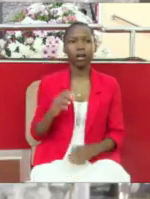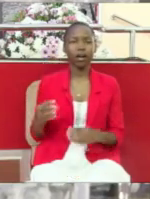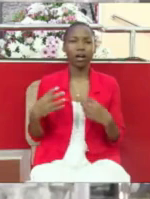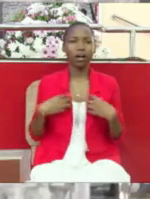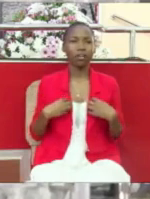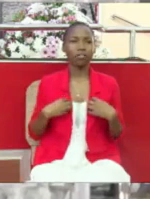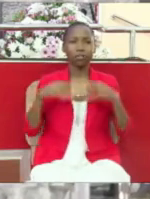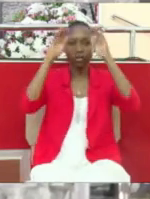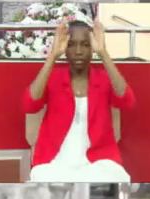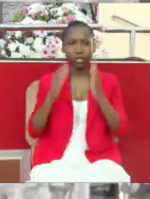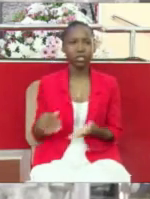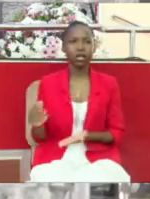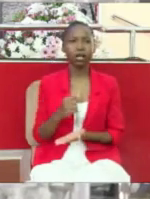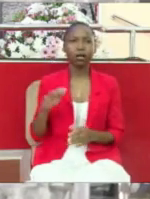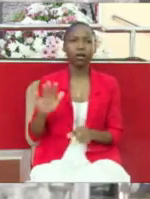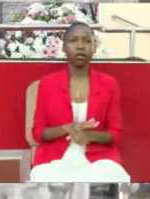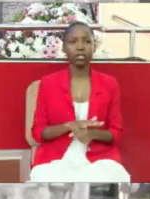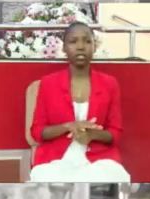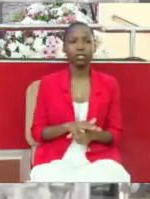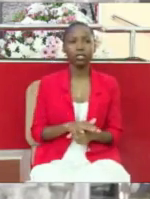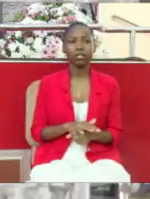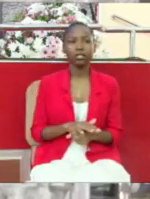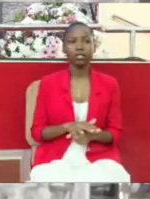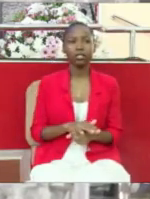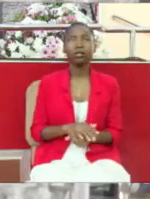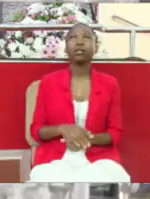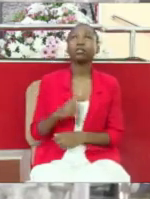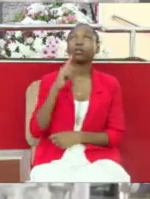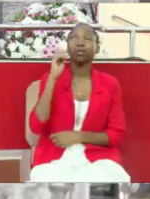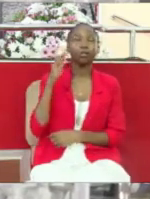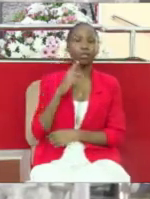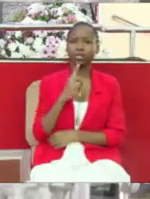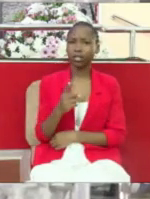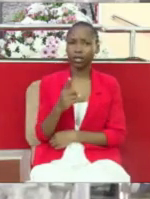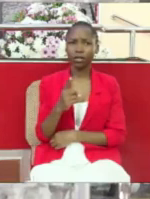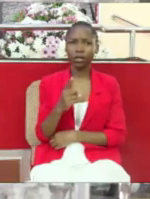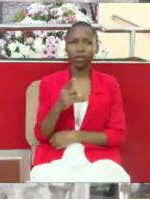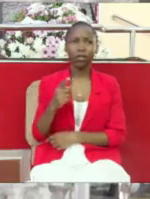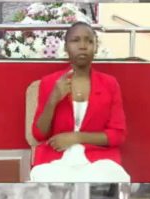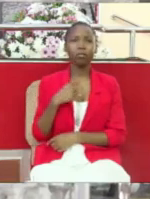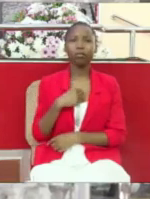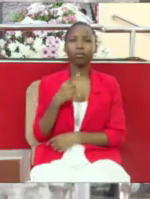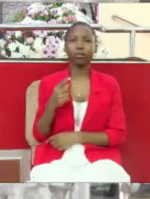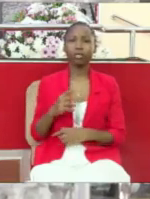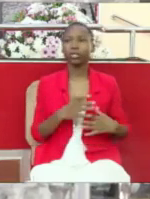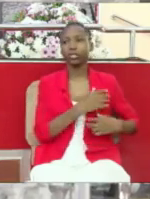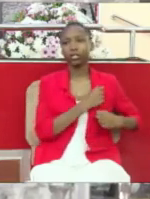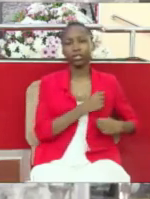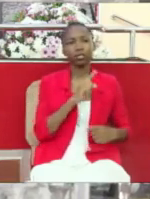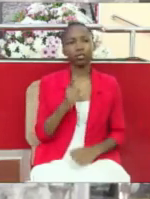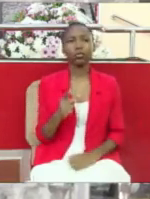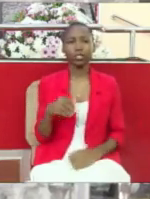in horses. Wakaambiwa wasiweke matumaini yao. Although it was a symbol of war and power and wealth, ambao walikuwa ni ishara ya vita